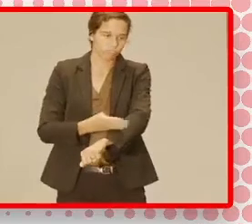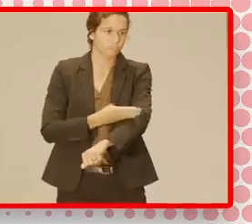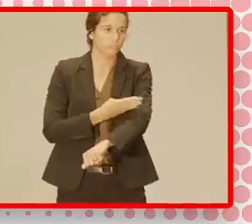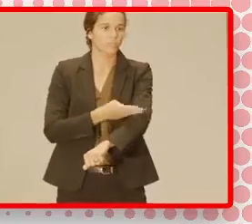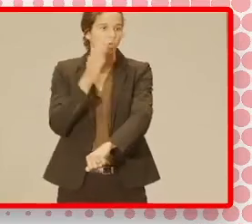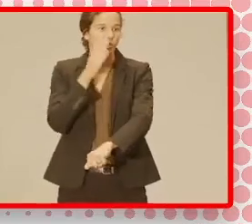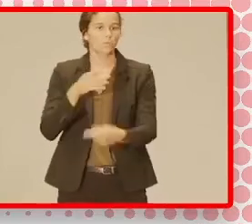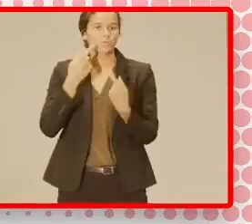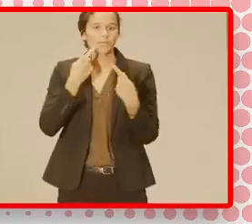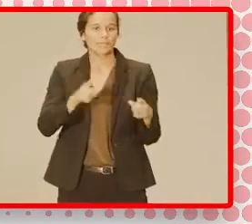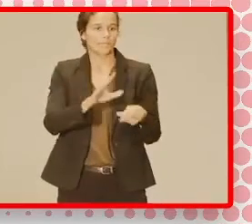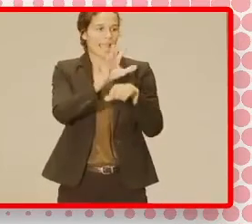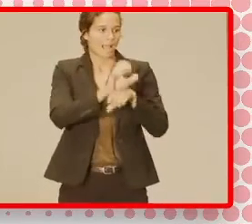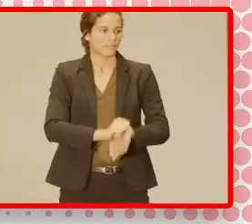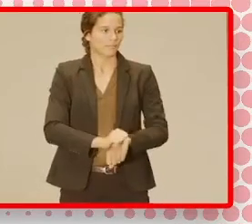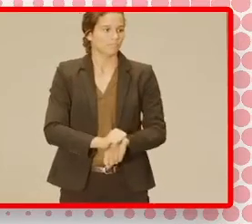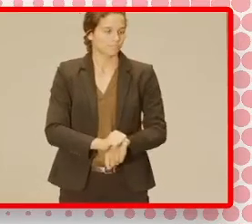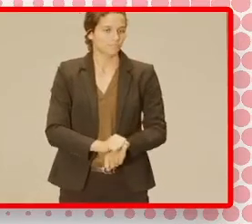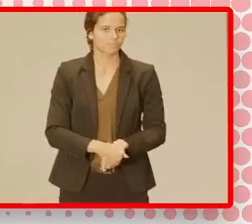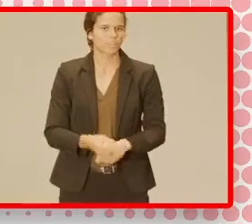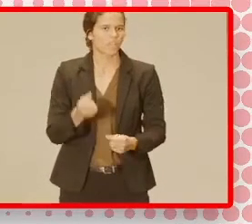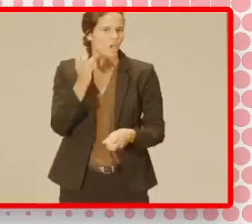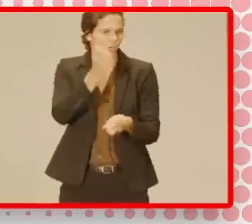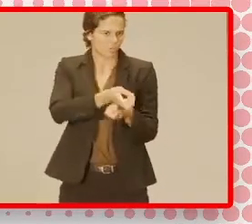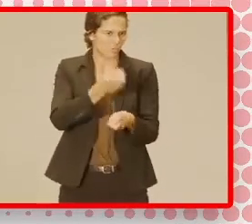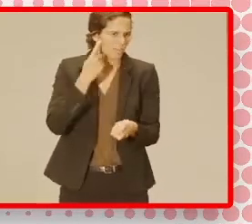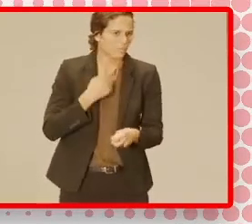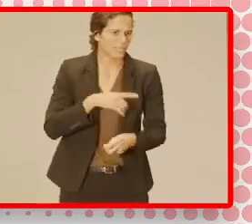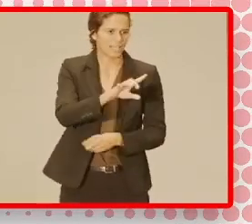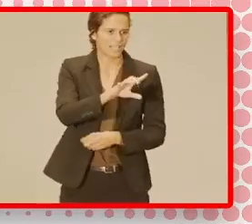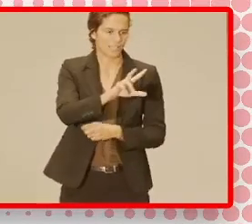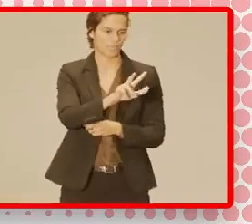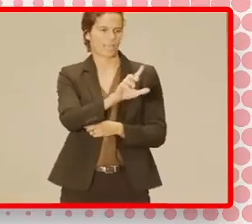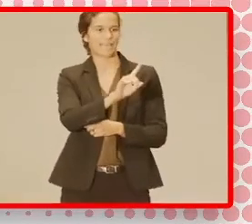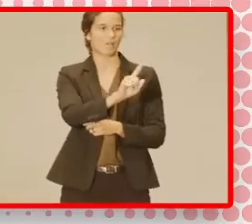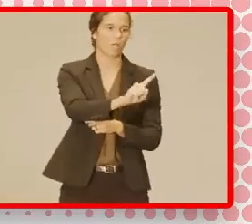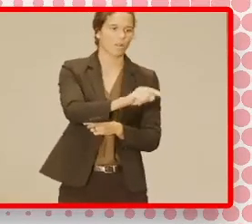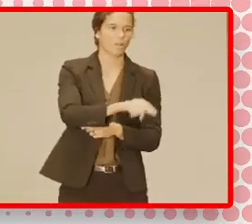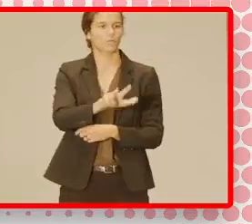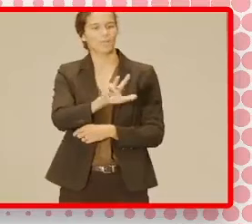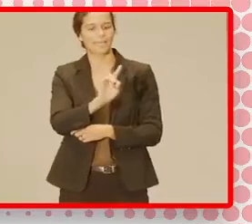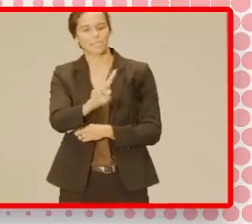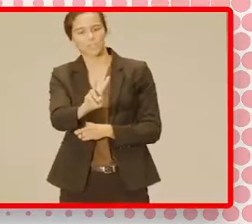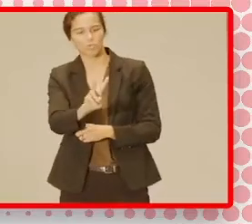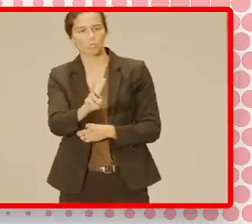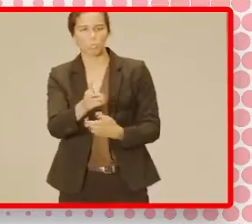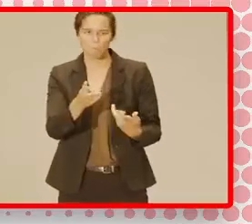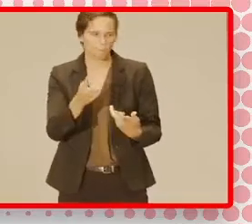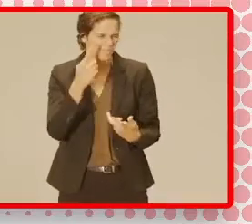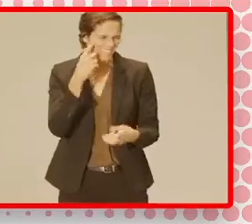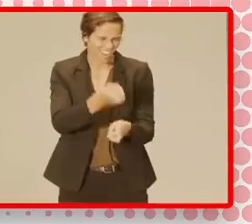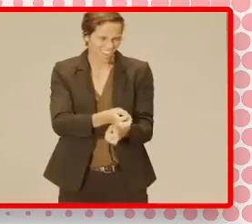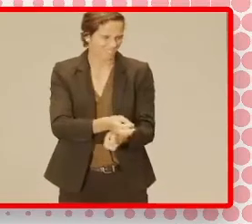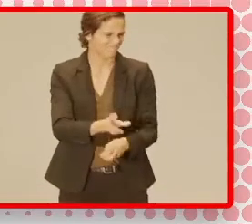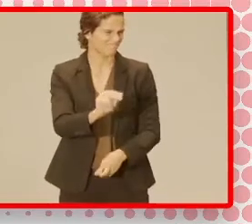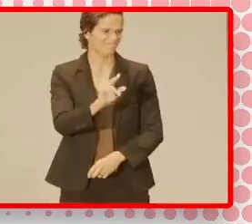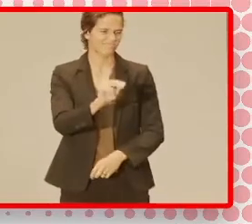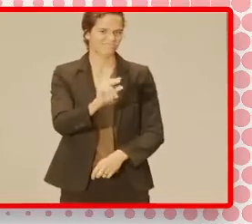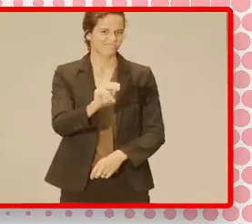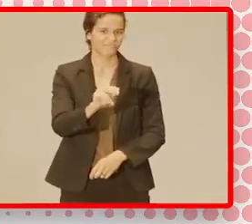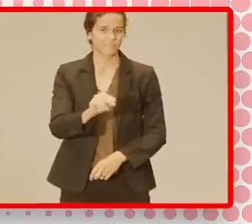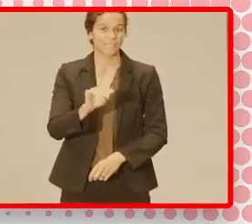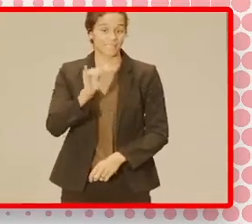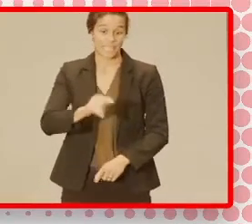381 or 382? That's the point, and that's hopefully something we can give to you to take away to